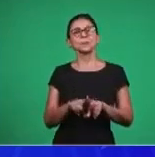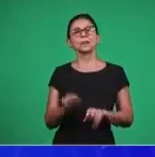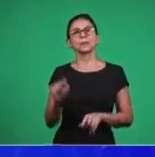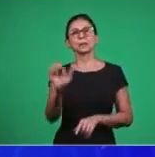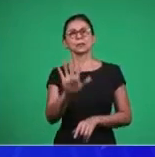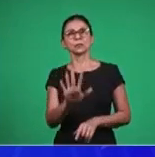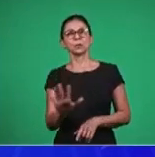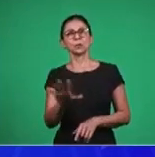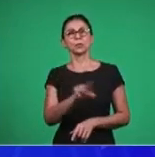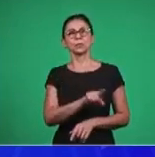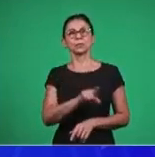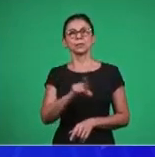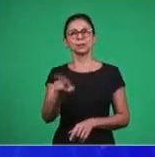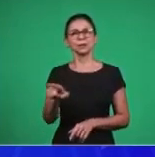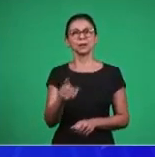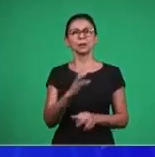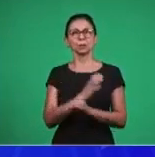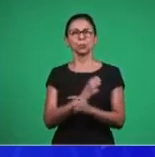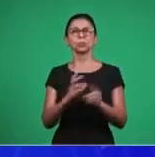Framingham, Massachusetts.